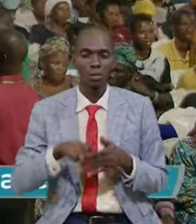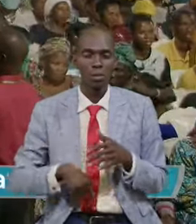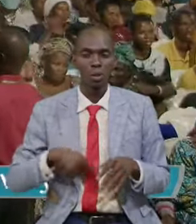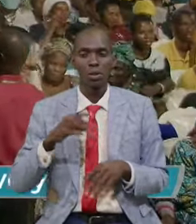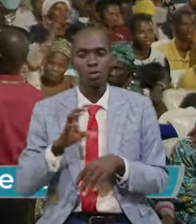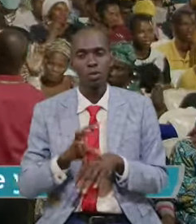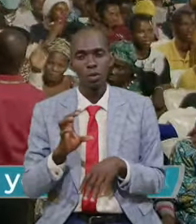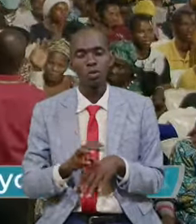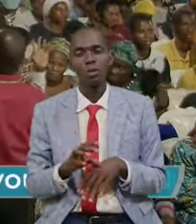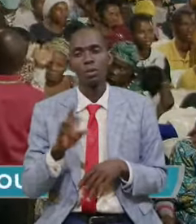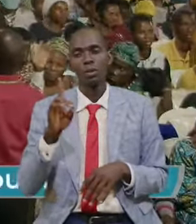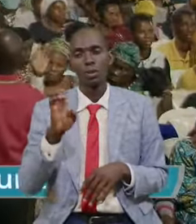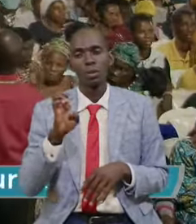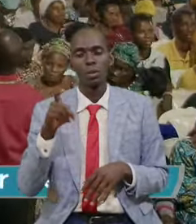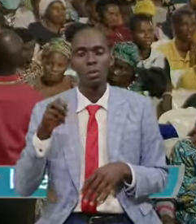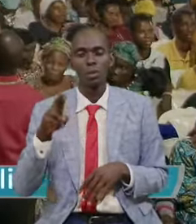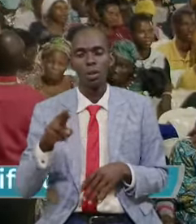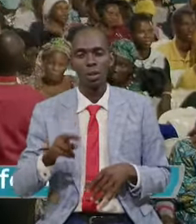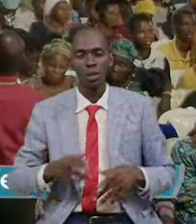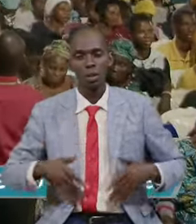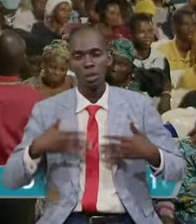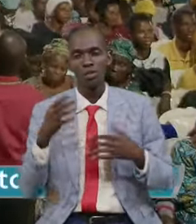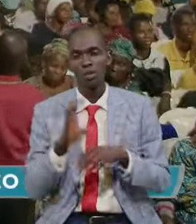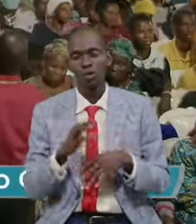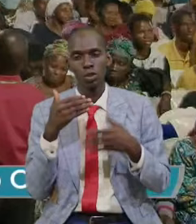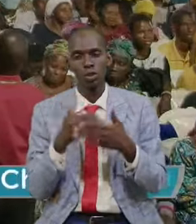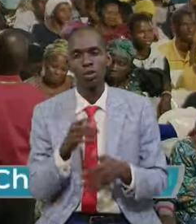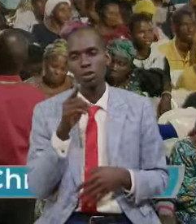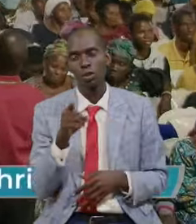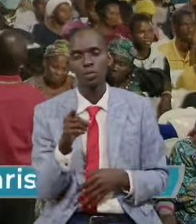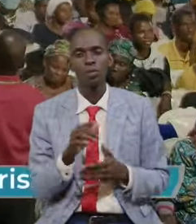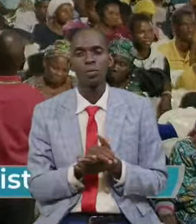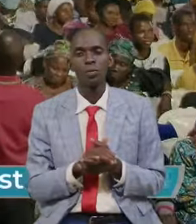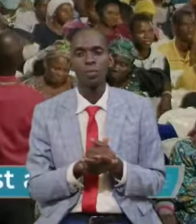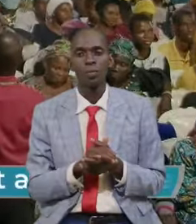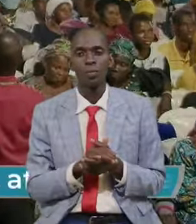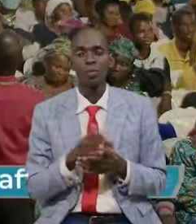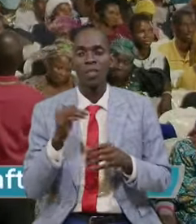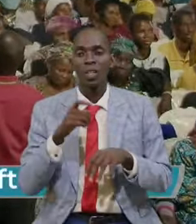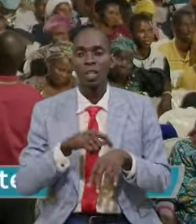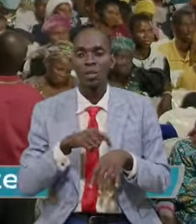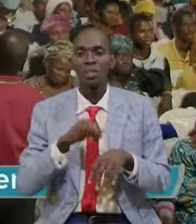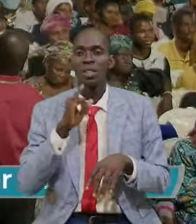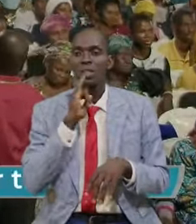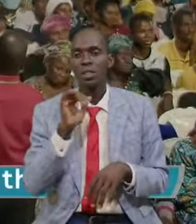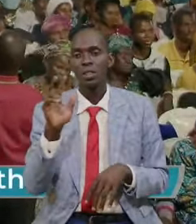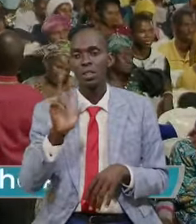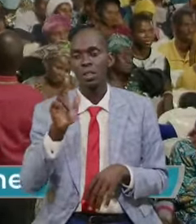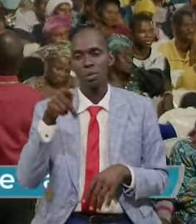153 Ekenwan Road, Benin City. The time is 3 p.m.